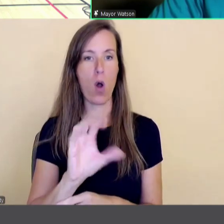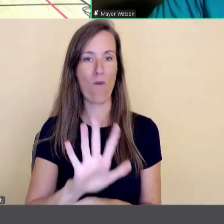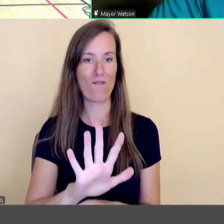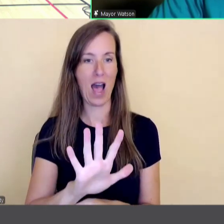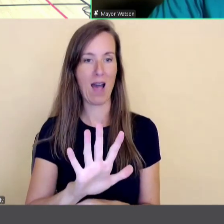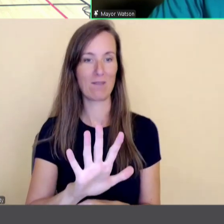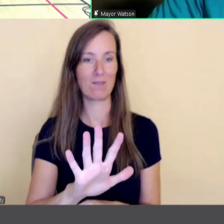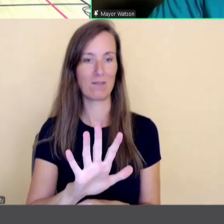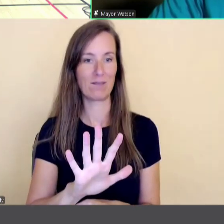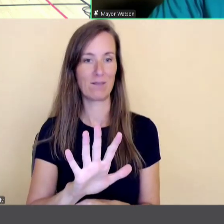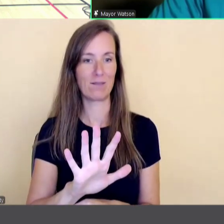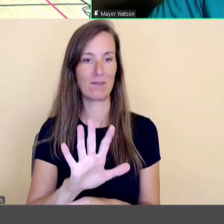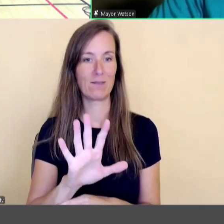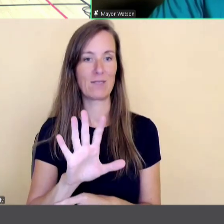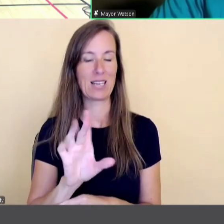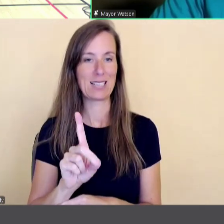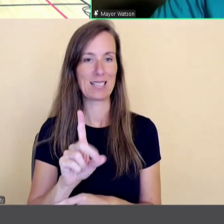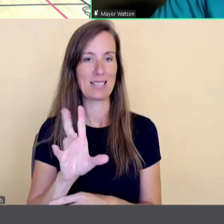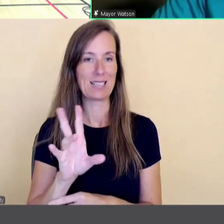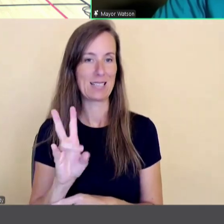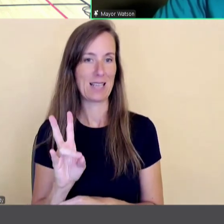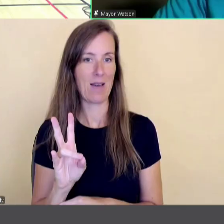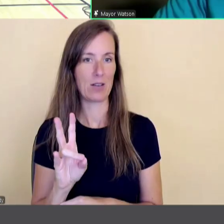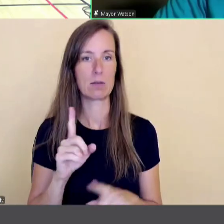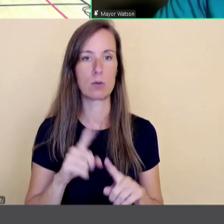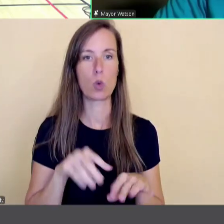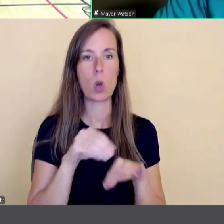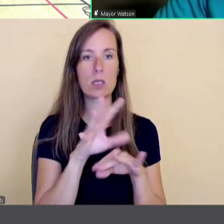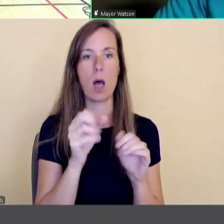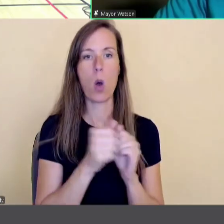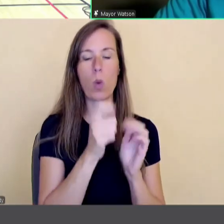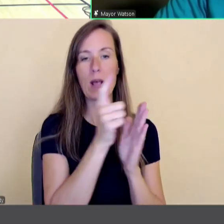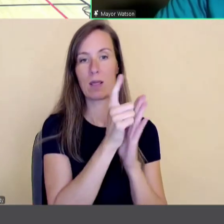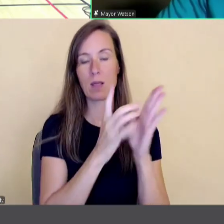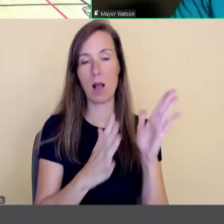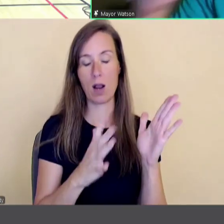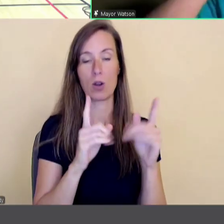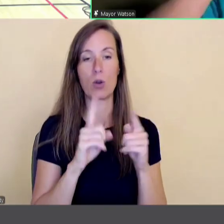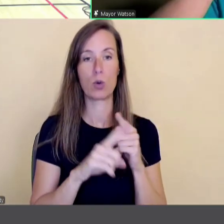3305B7, to consult with counsel to obtain legal advice.